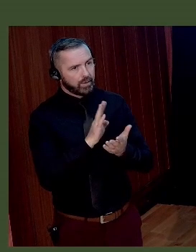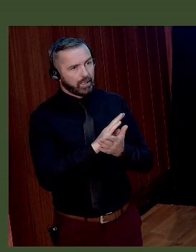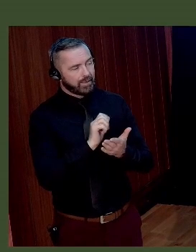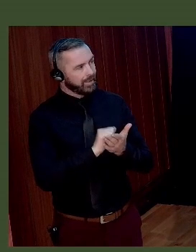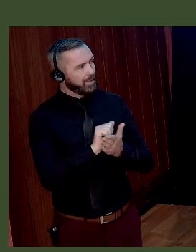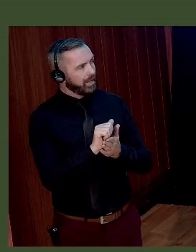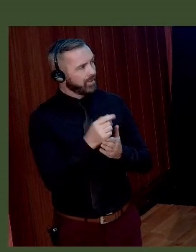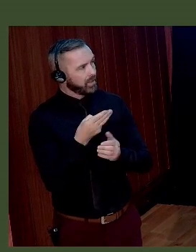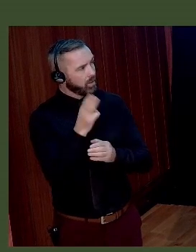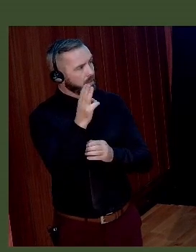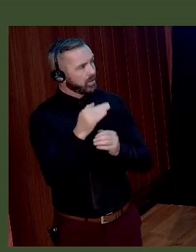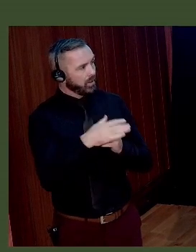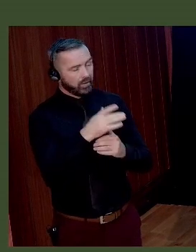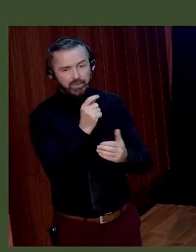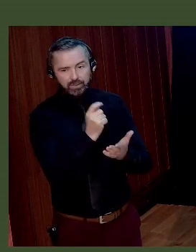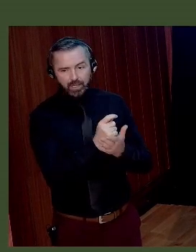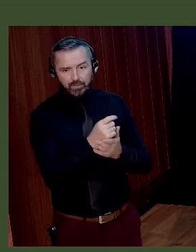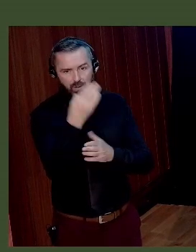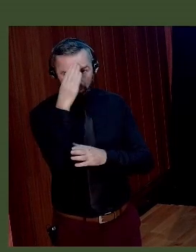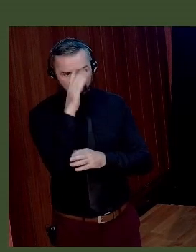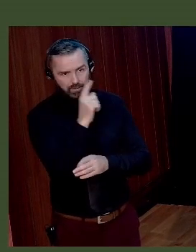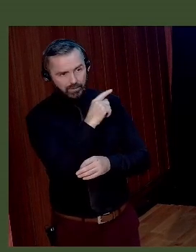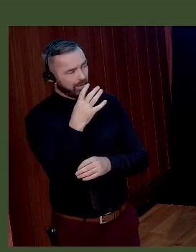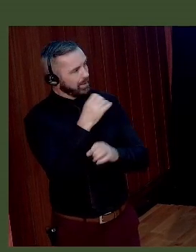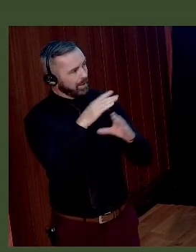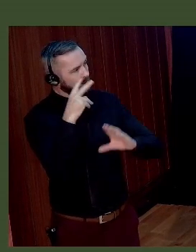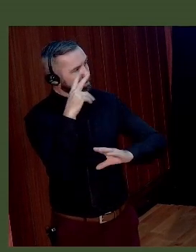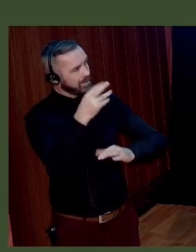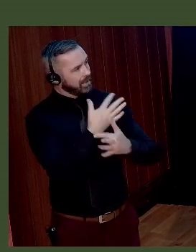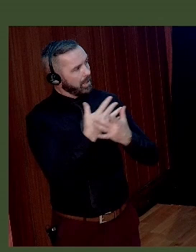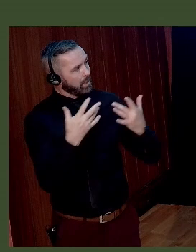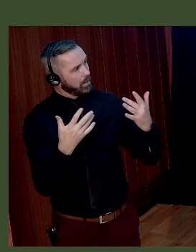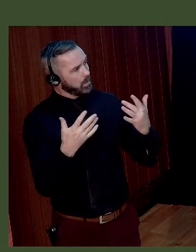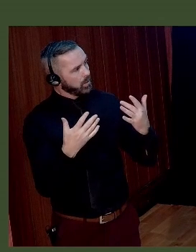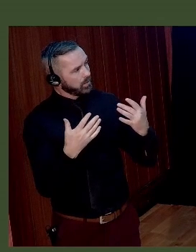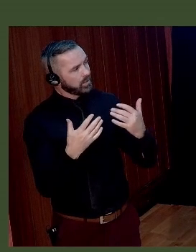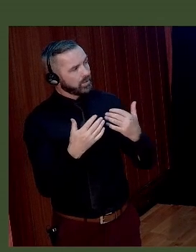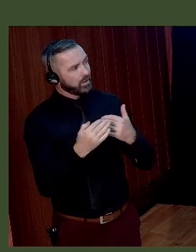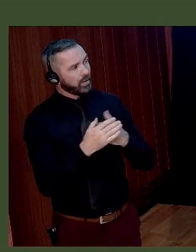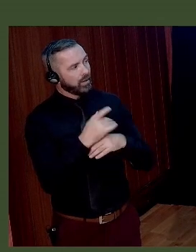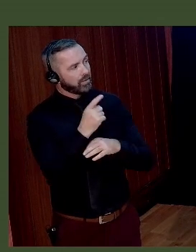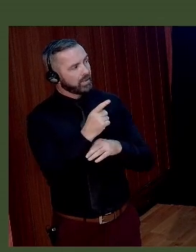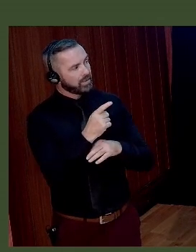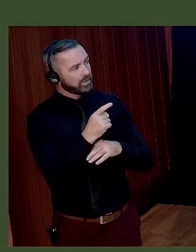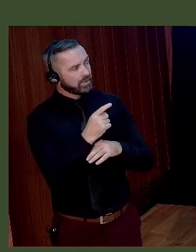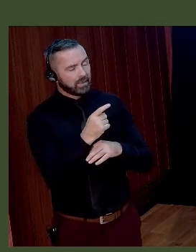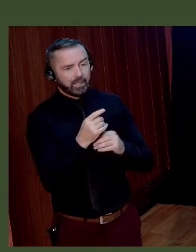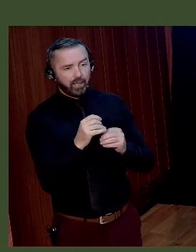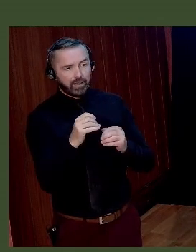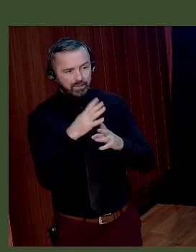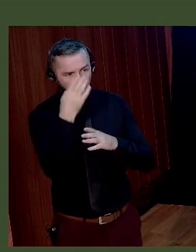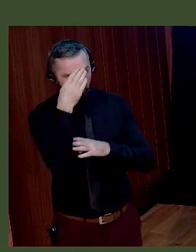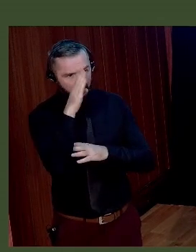a picture of the Gaeltacht at the time. You can clearly see how much the extent of the Spurn Mountains Gaeltacht is